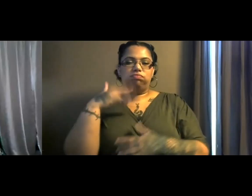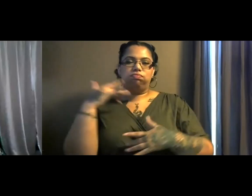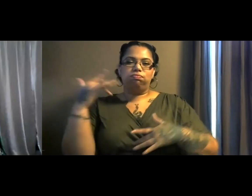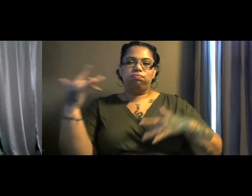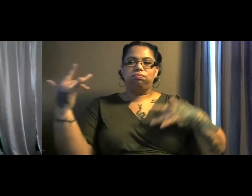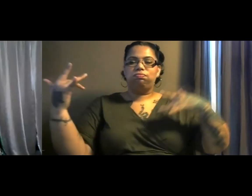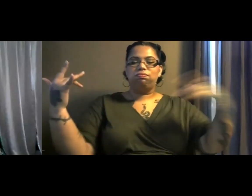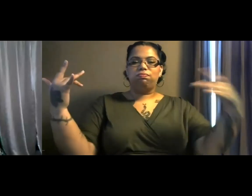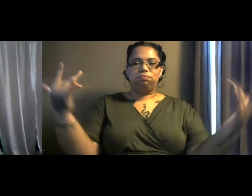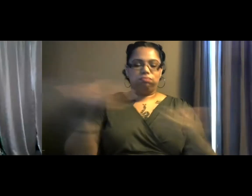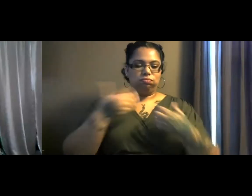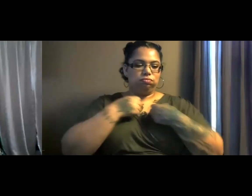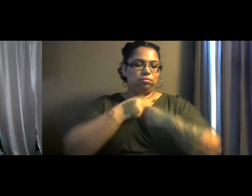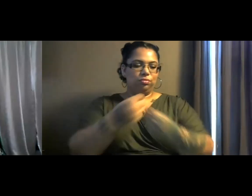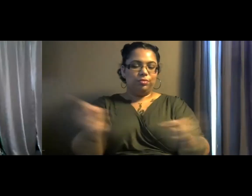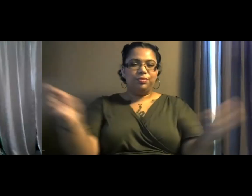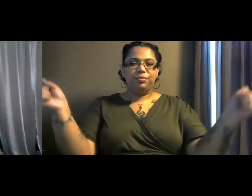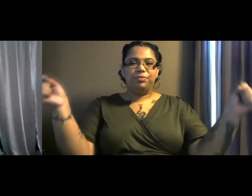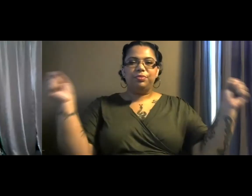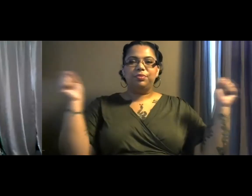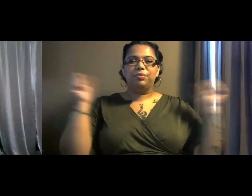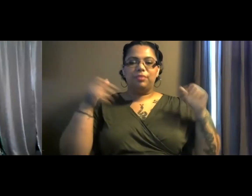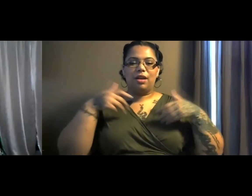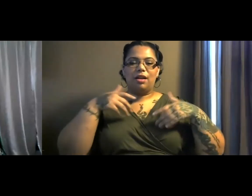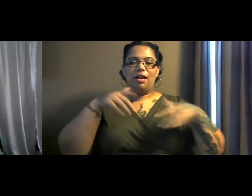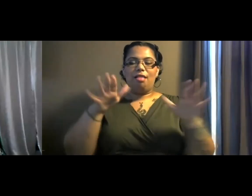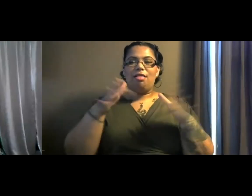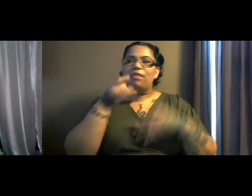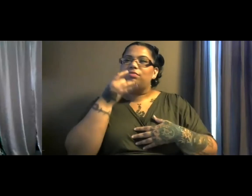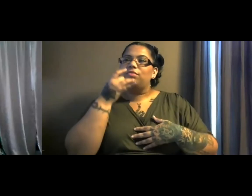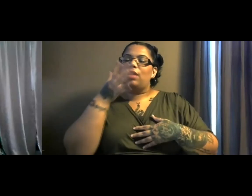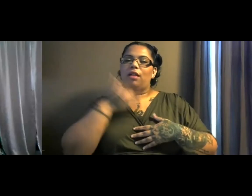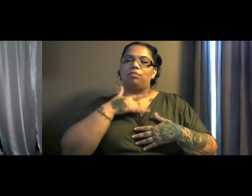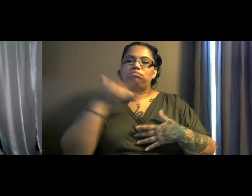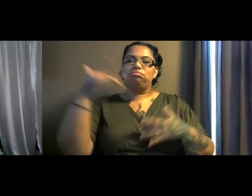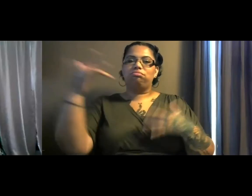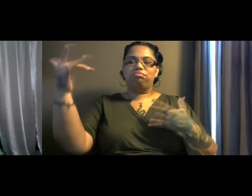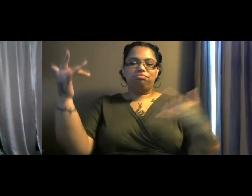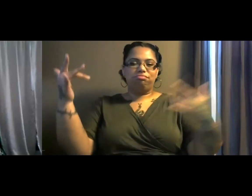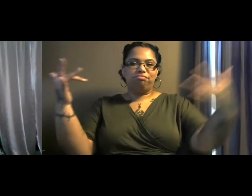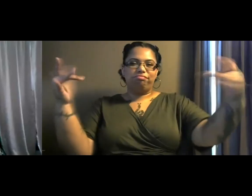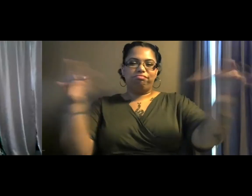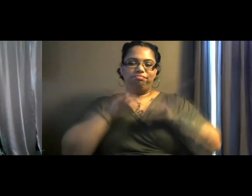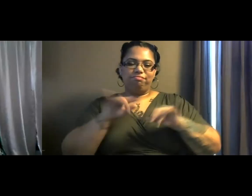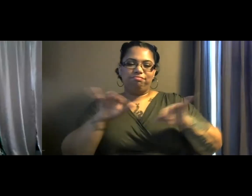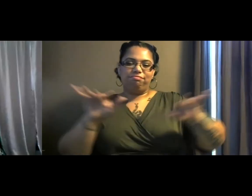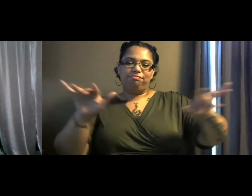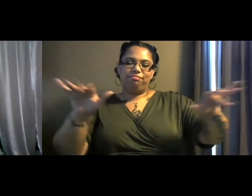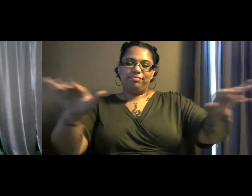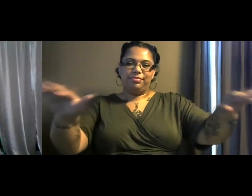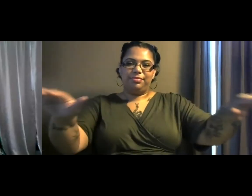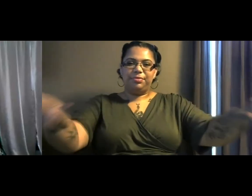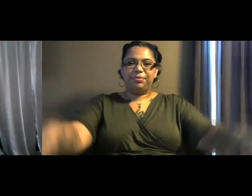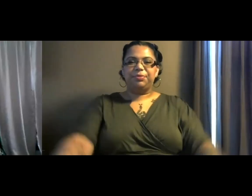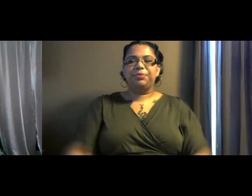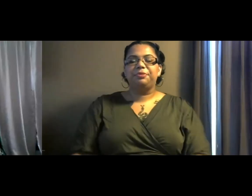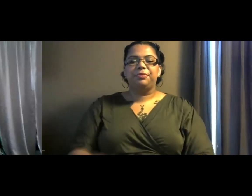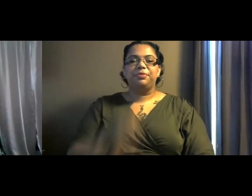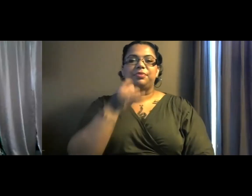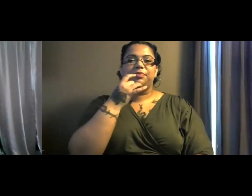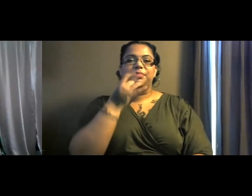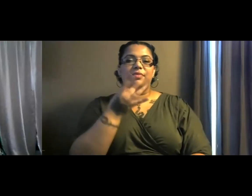Open up and let your light shine on. Whoa, shine on,